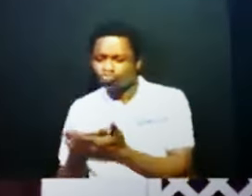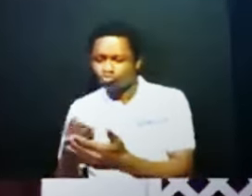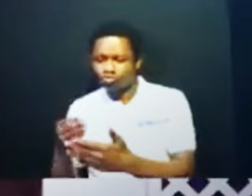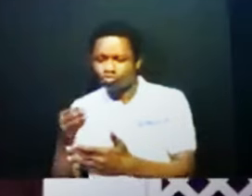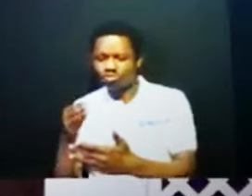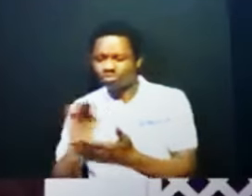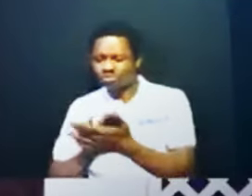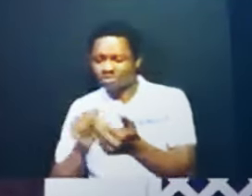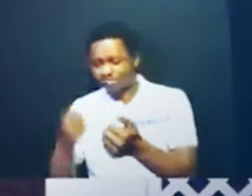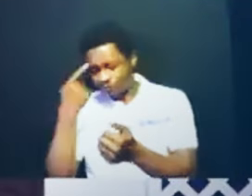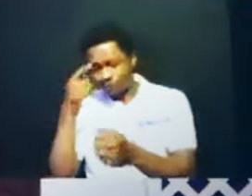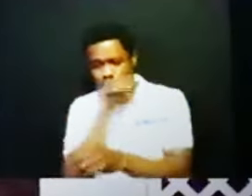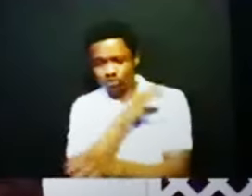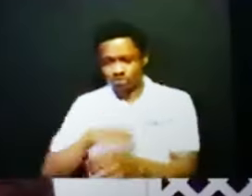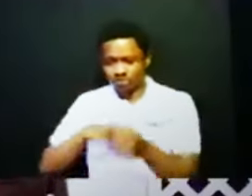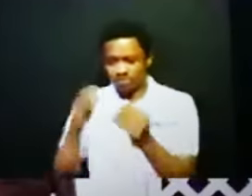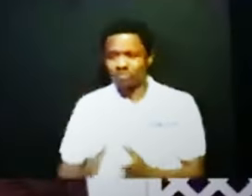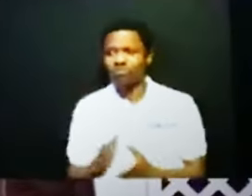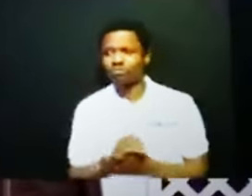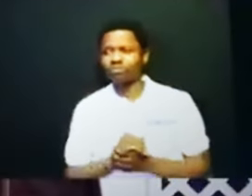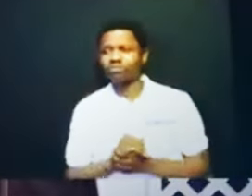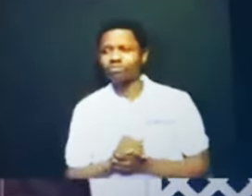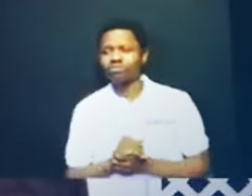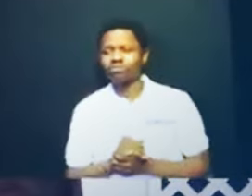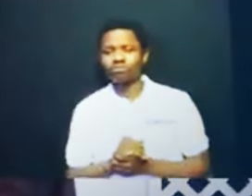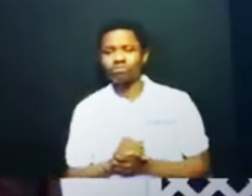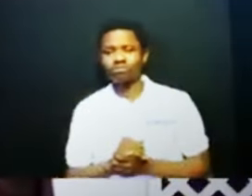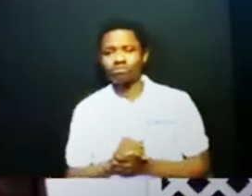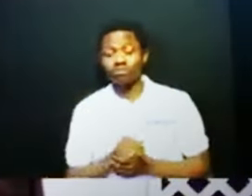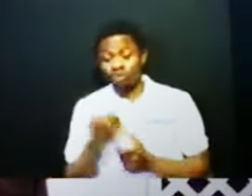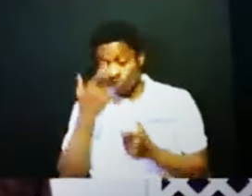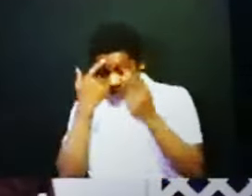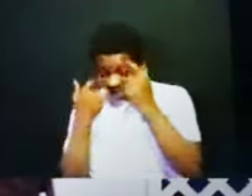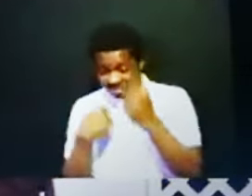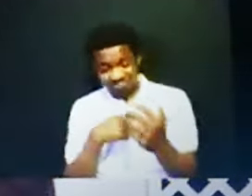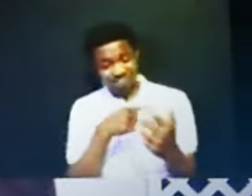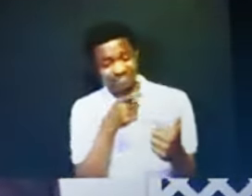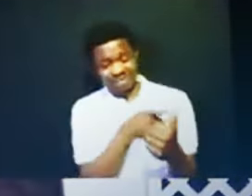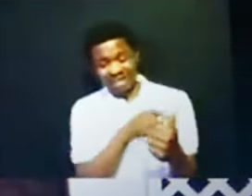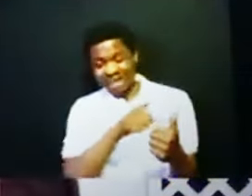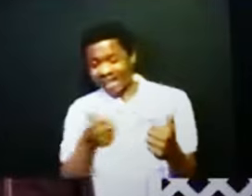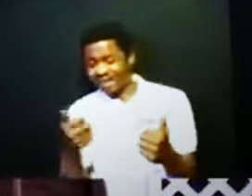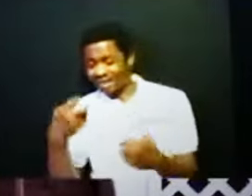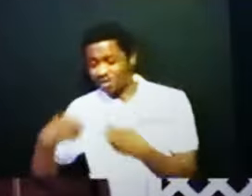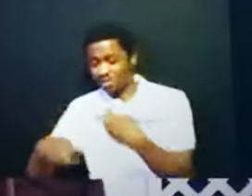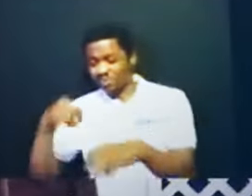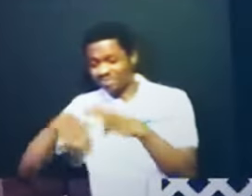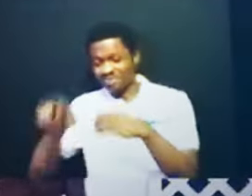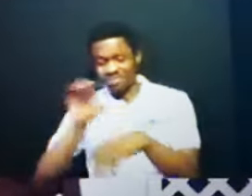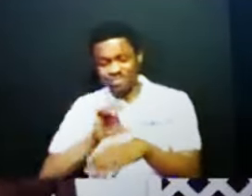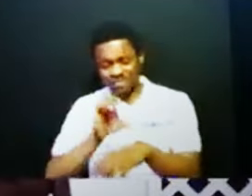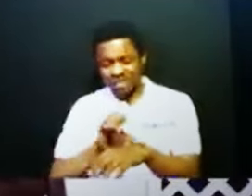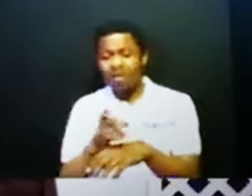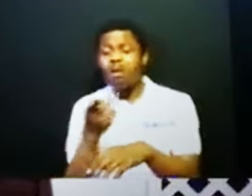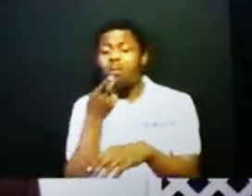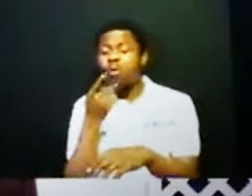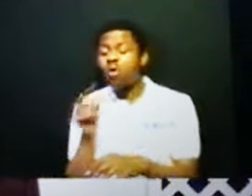dinner whooping tea, pa nemubi. These and other issues in the church, Paul is encouraging Timothy